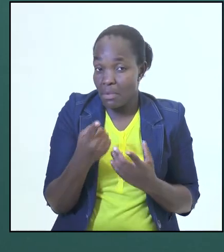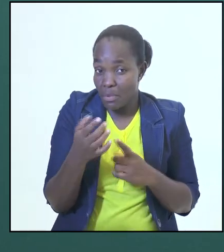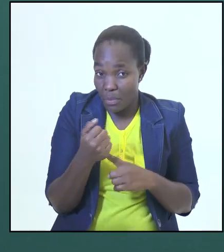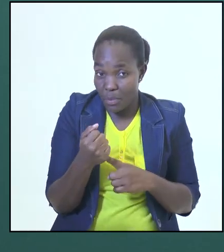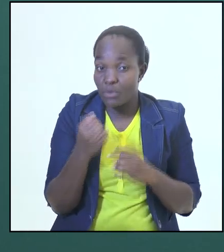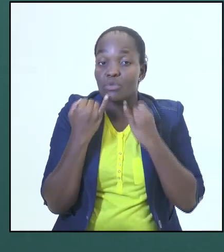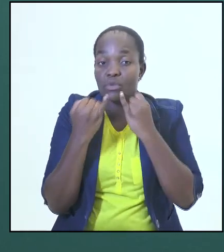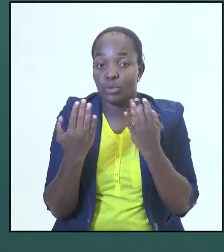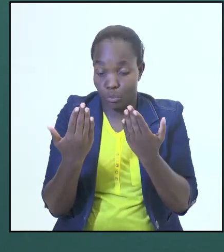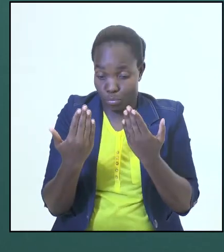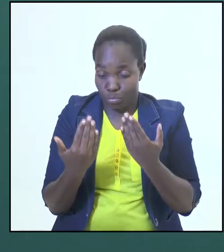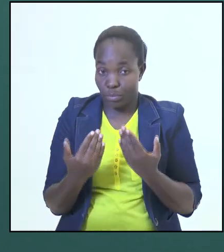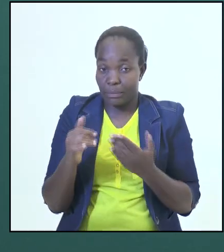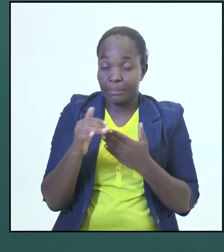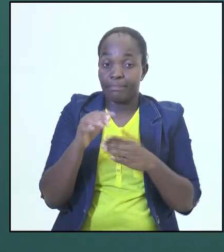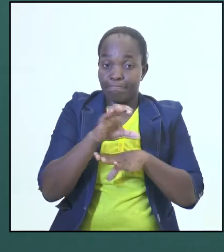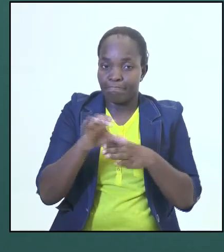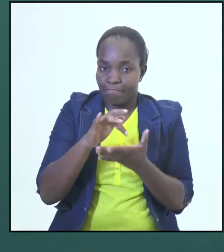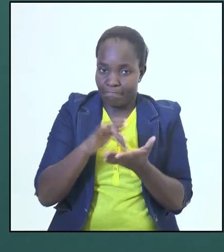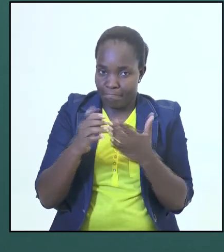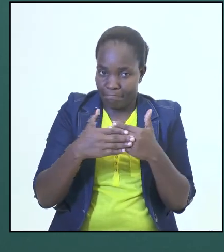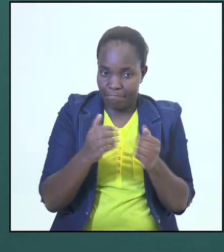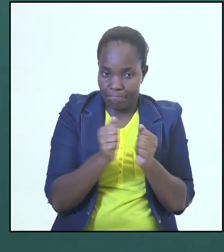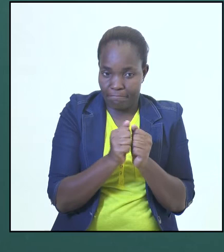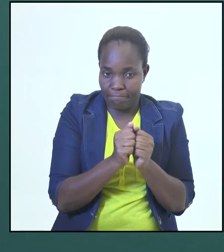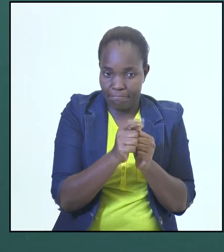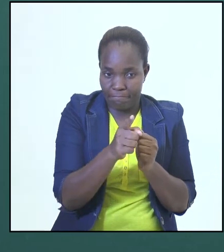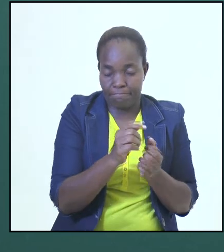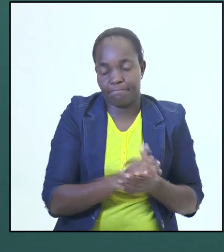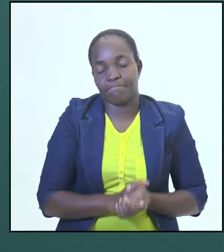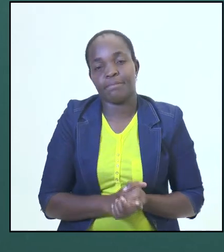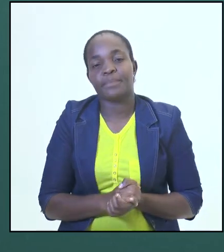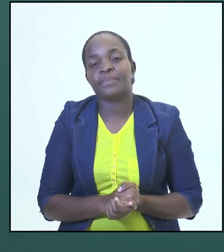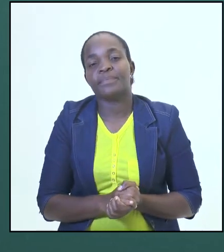call you to collect your prize at the NAM call center nearest to you.